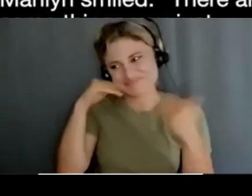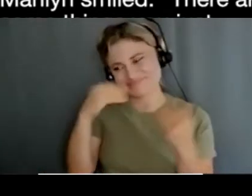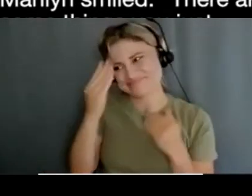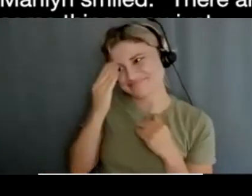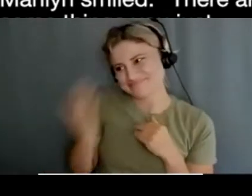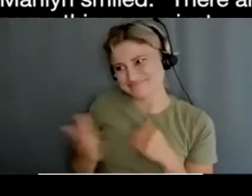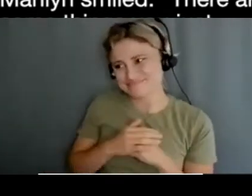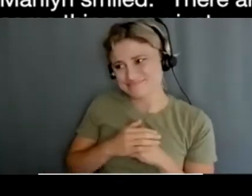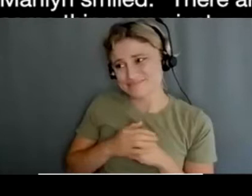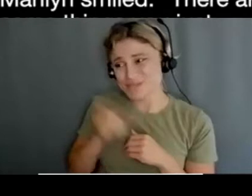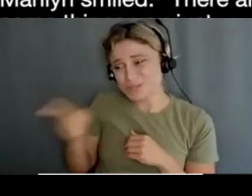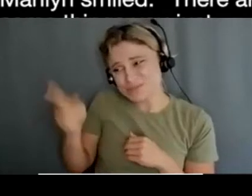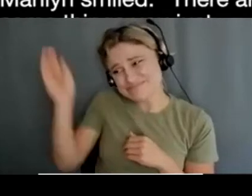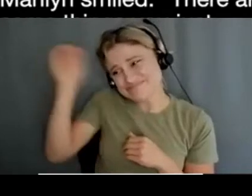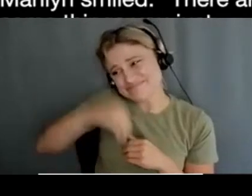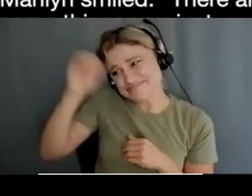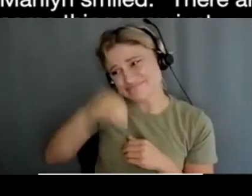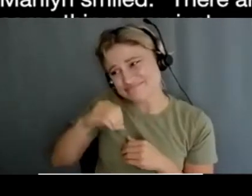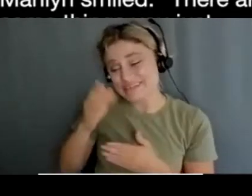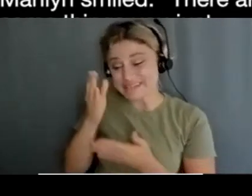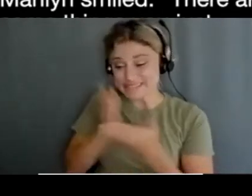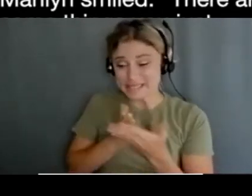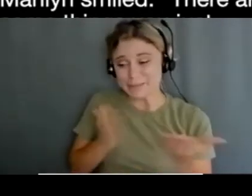are some things you just know."